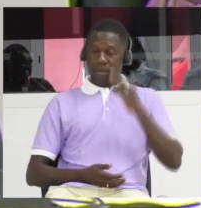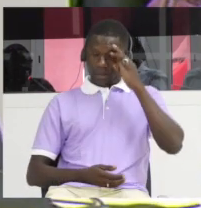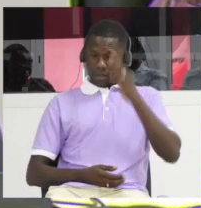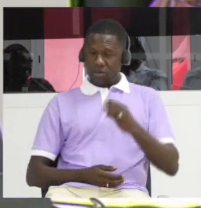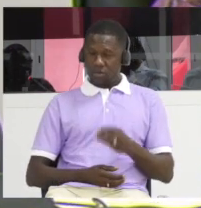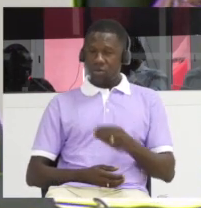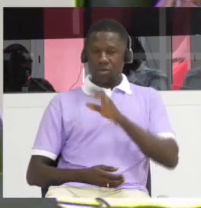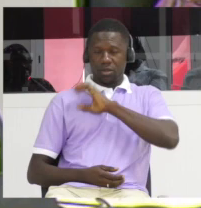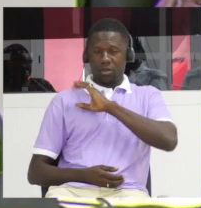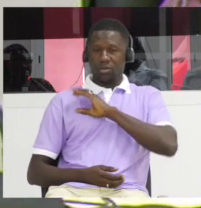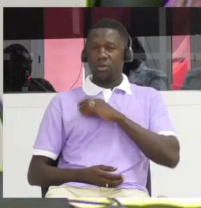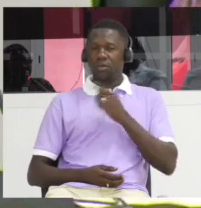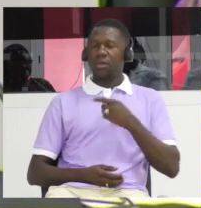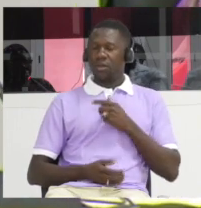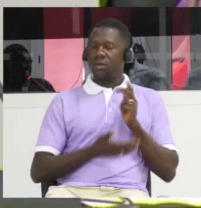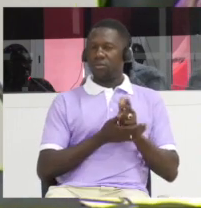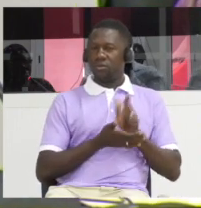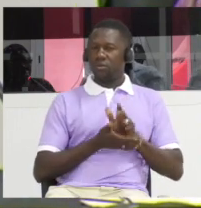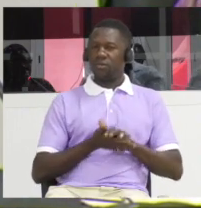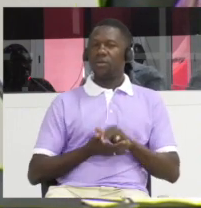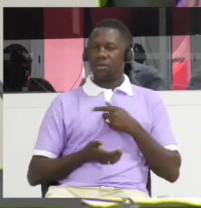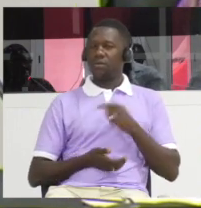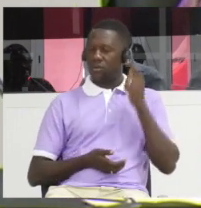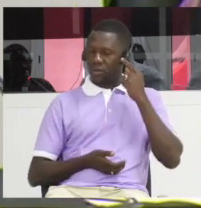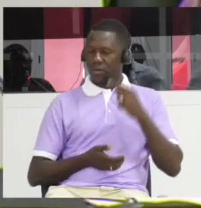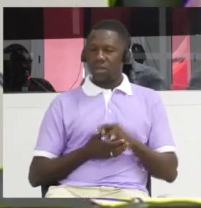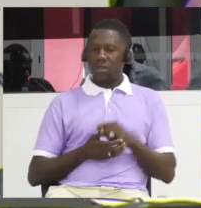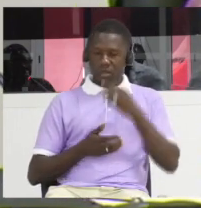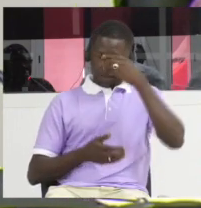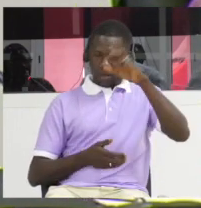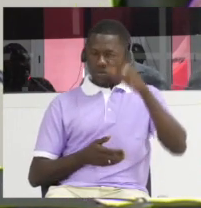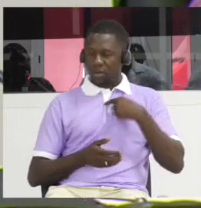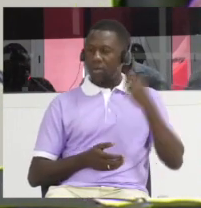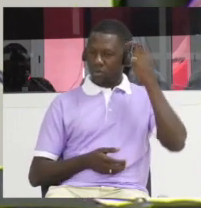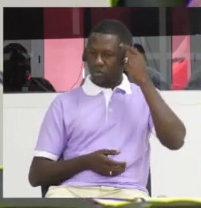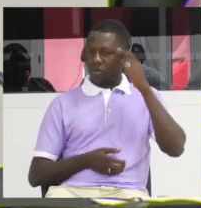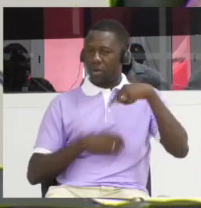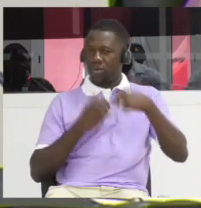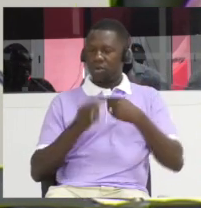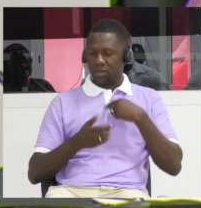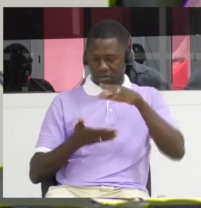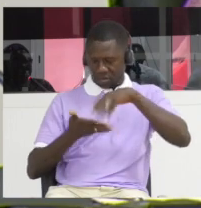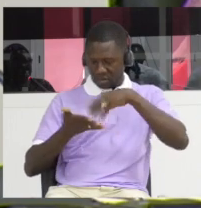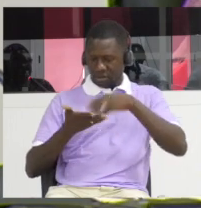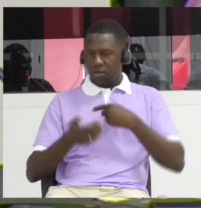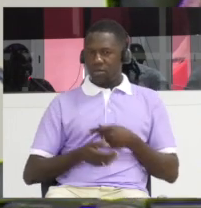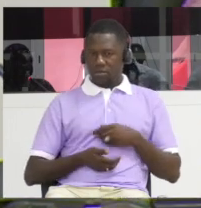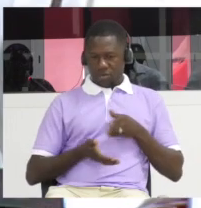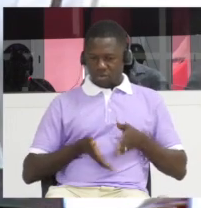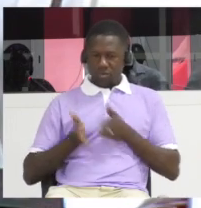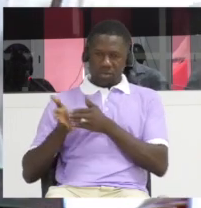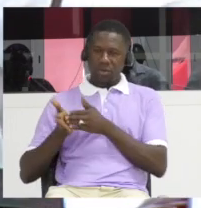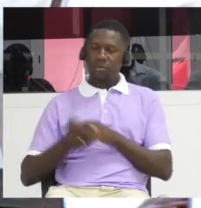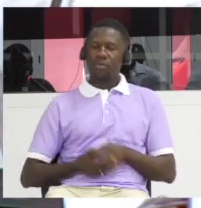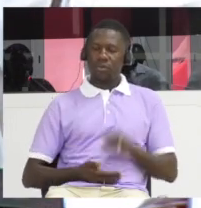Thank you, Council. I can confirm that in camera we were made aware of the existence of these documents. You may proceed. Thank